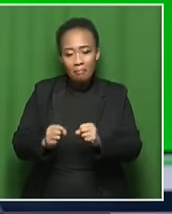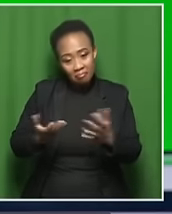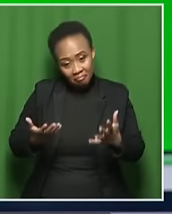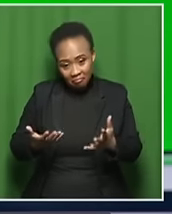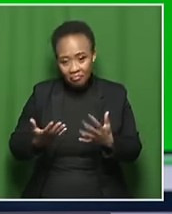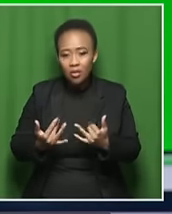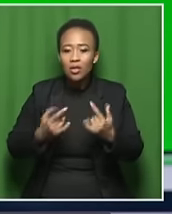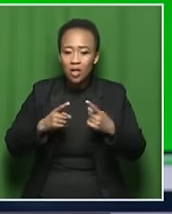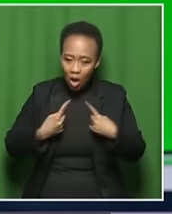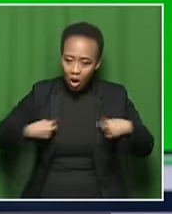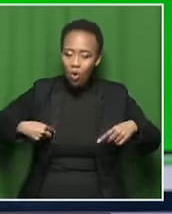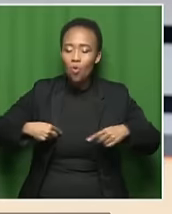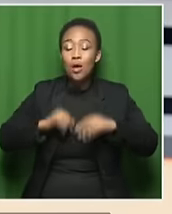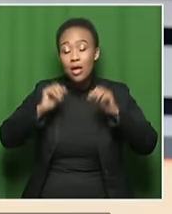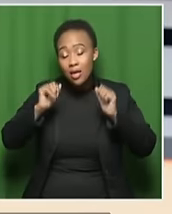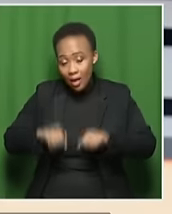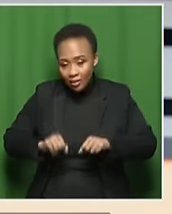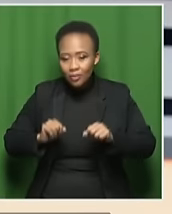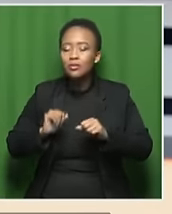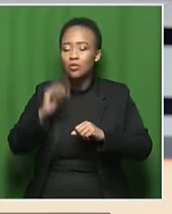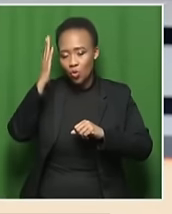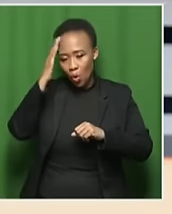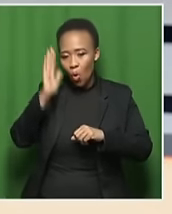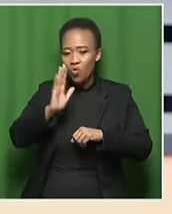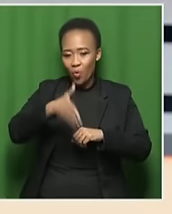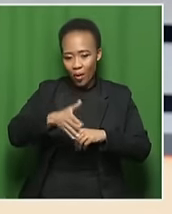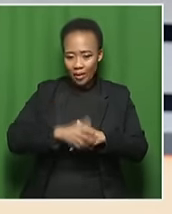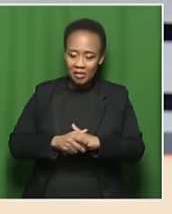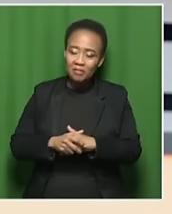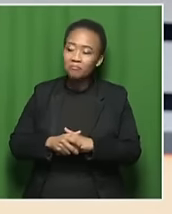and we are convinced that they will. Samuel Kennedy. Thank you.